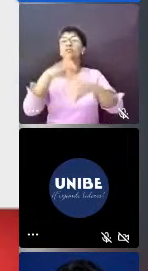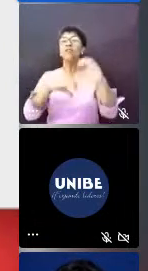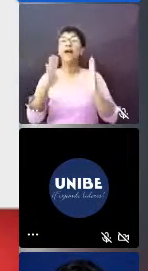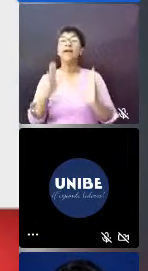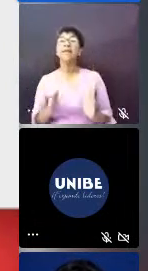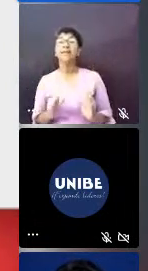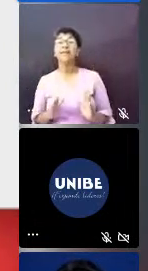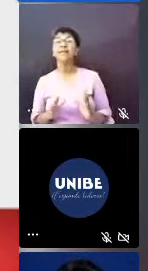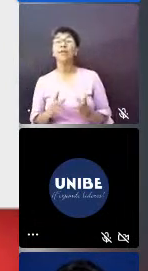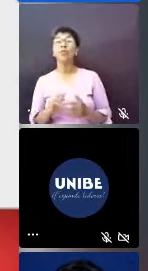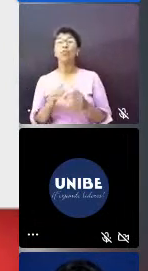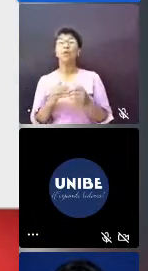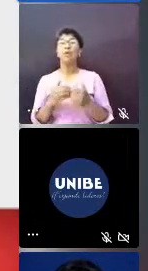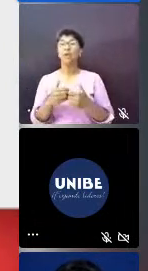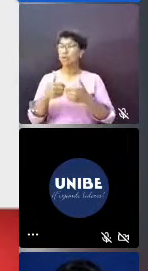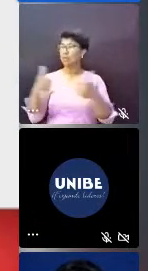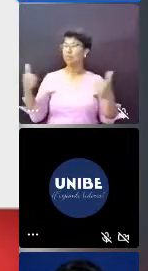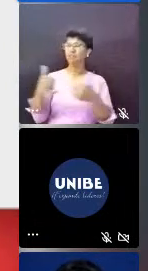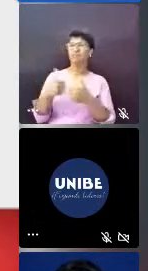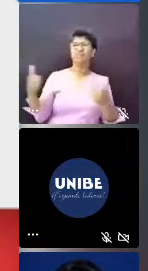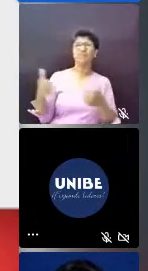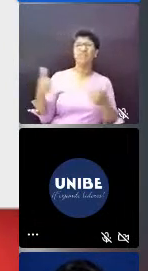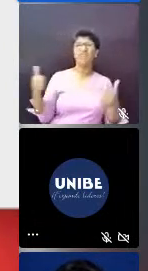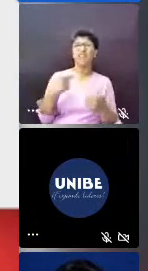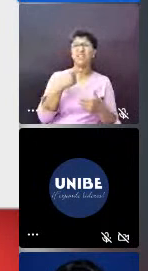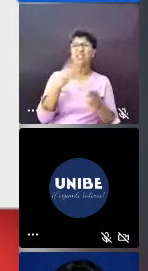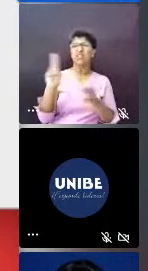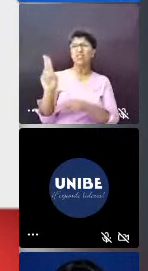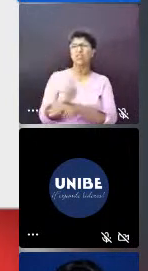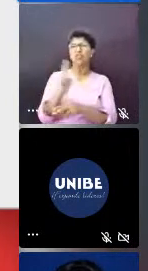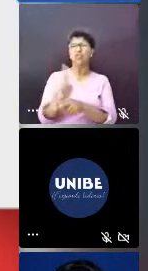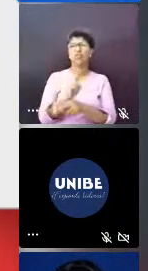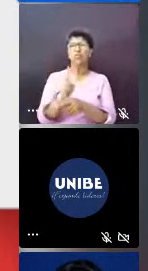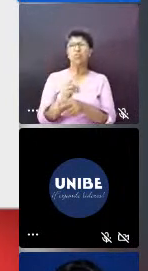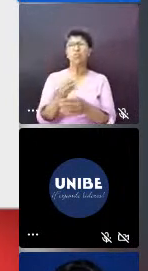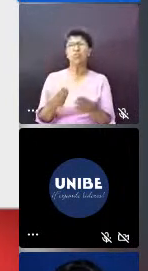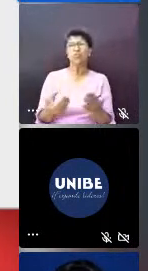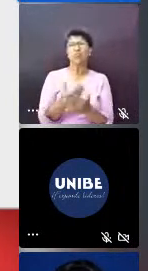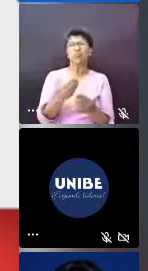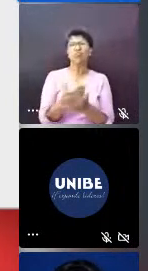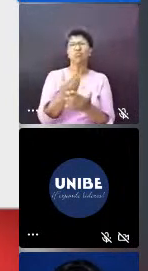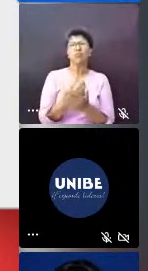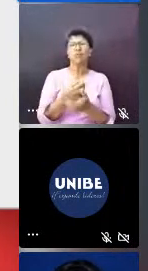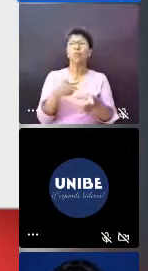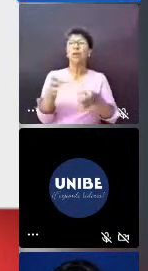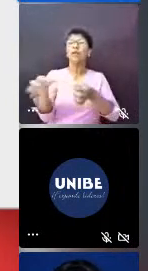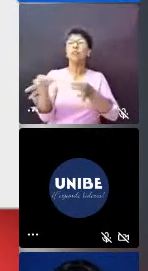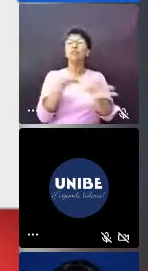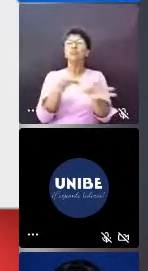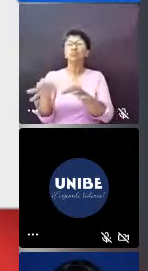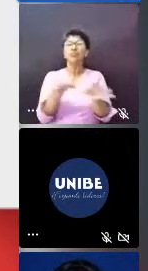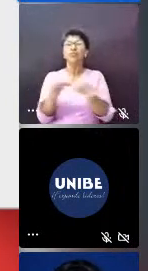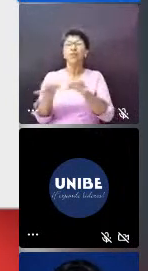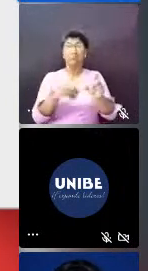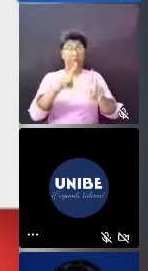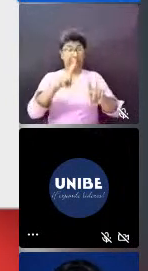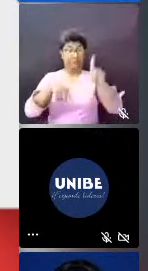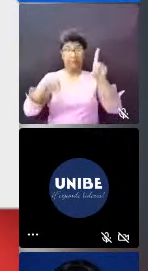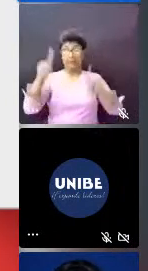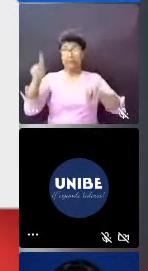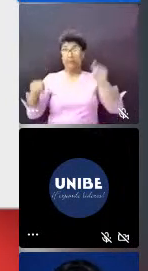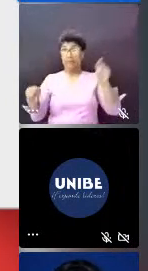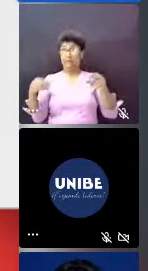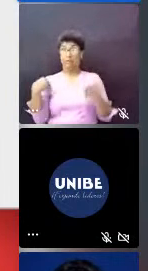are now moving away from this towards new ways of describing the diversity in